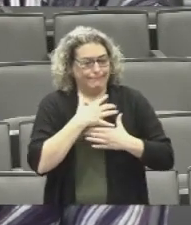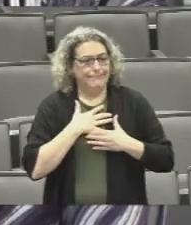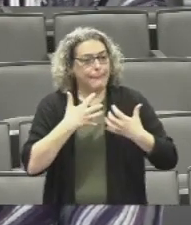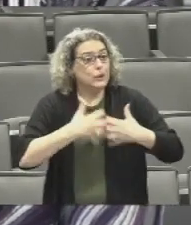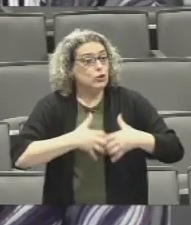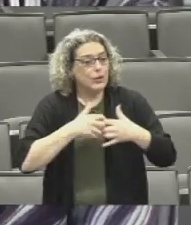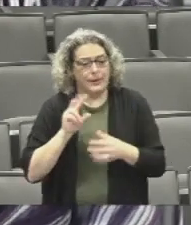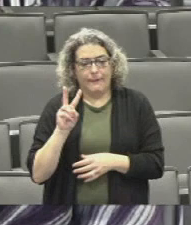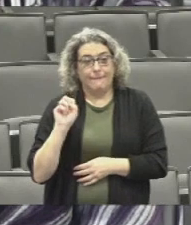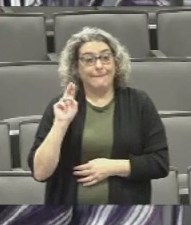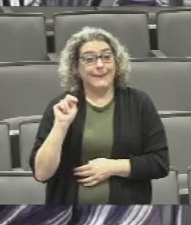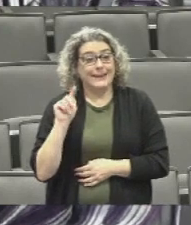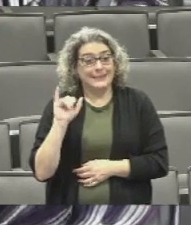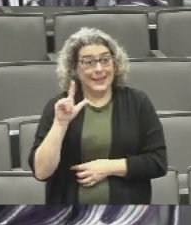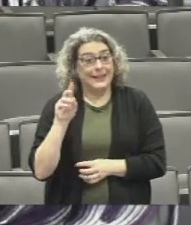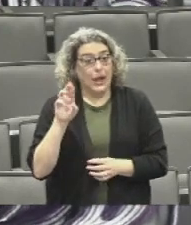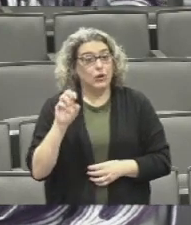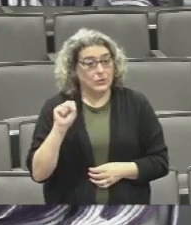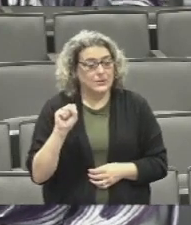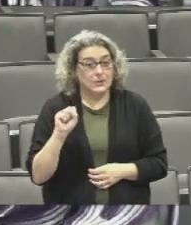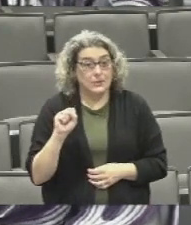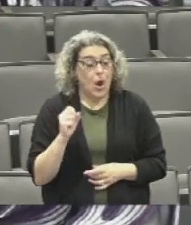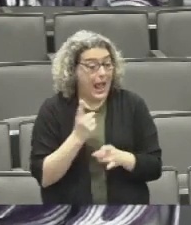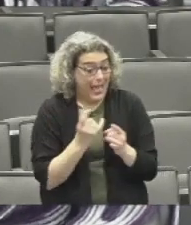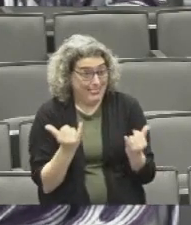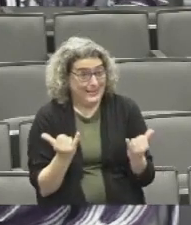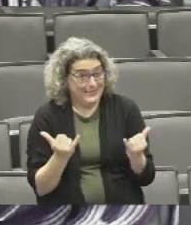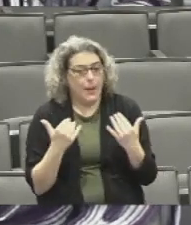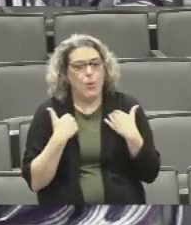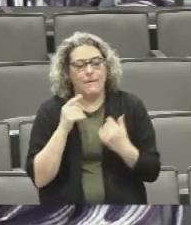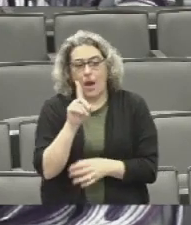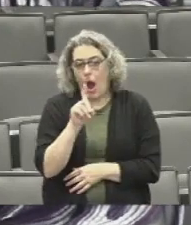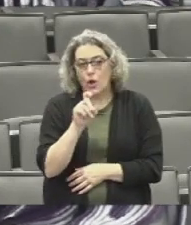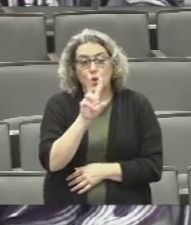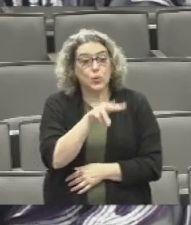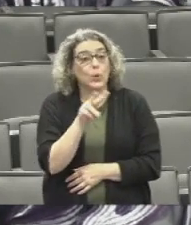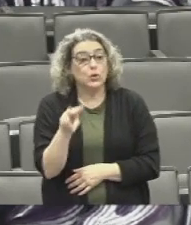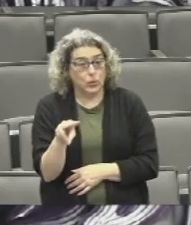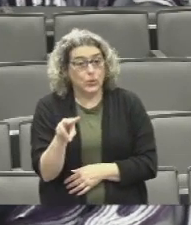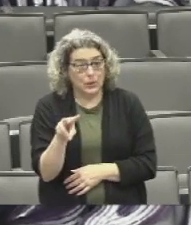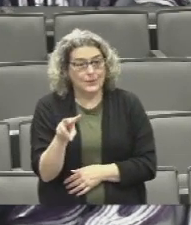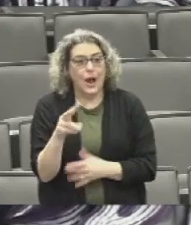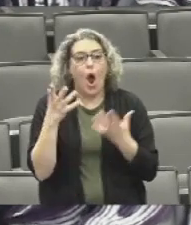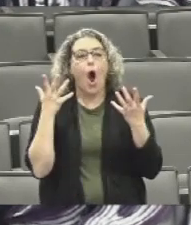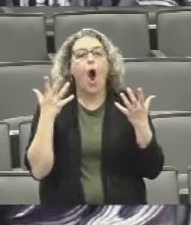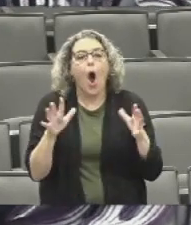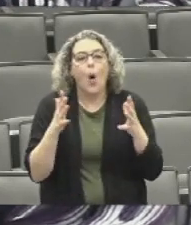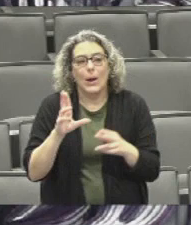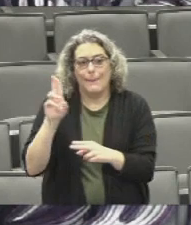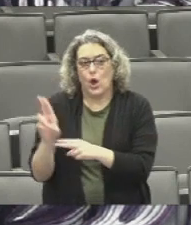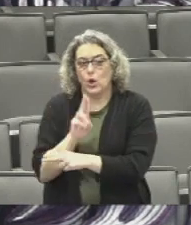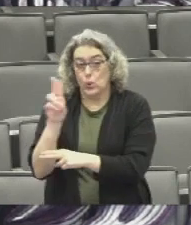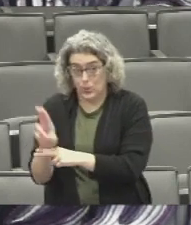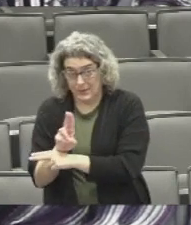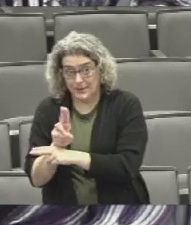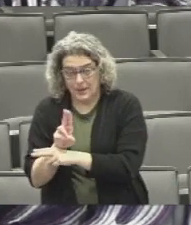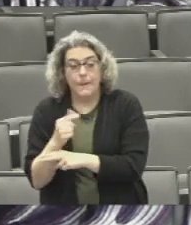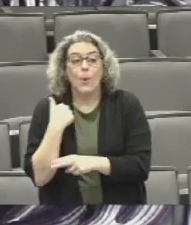that I like to tell. We have at this time 122 ventilators that are being used out of a total